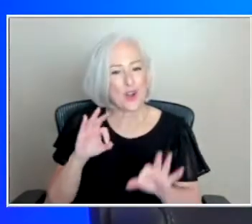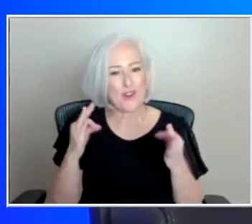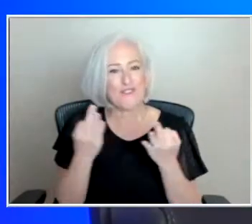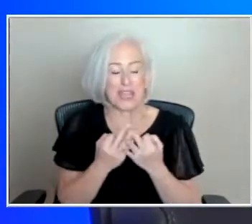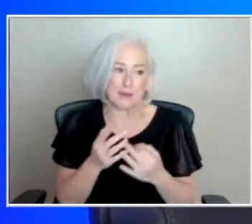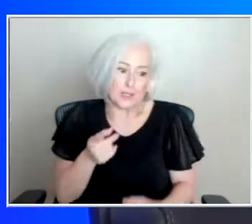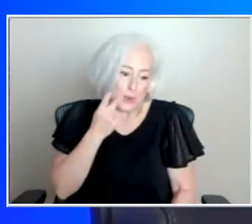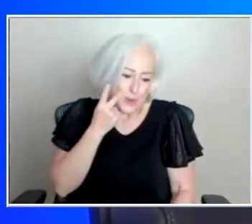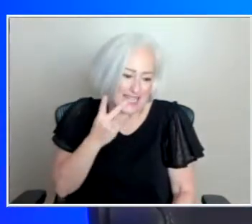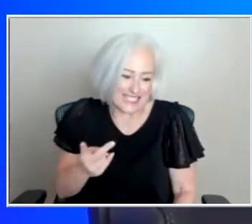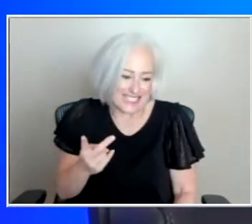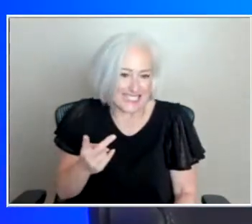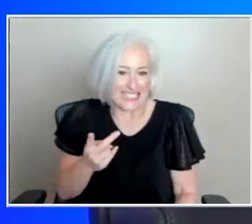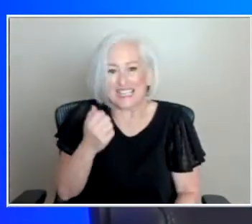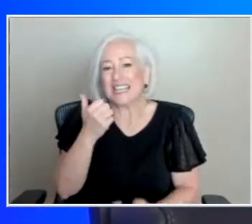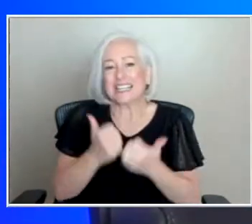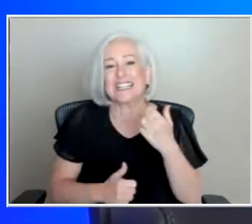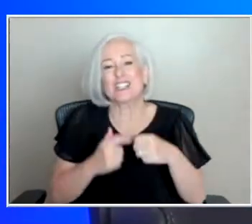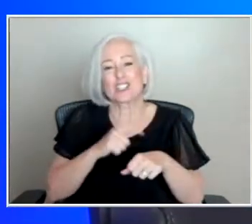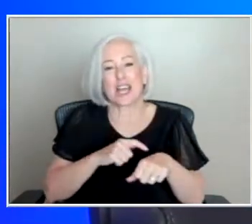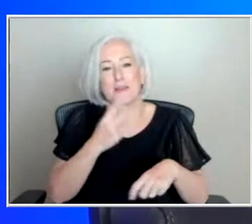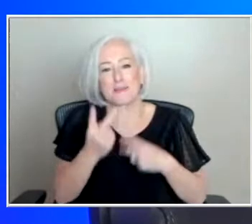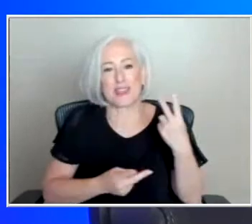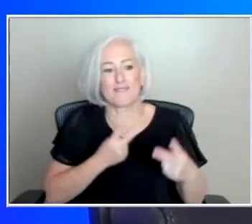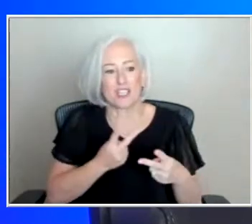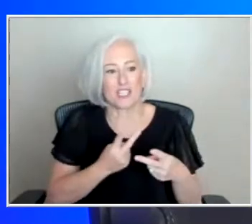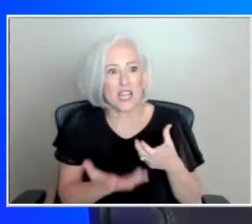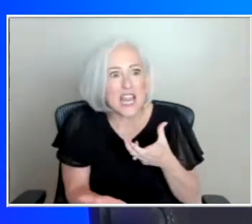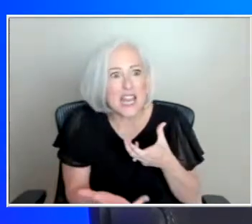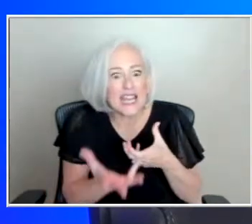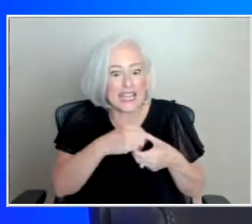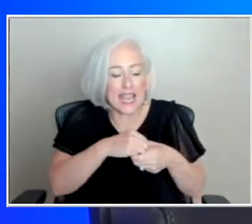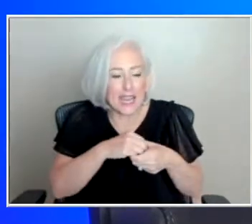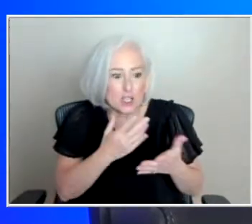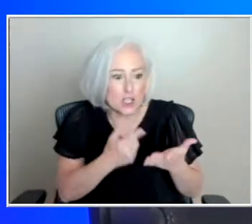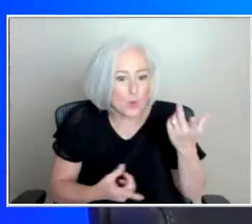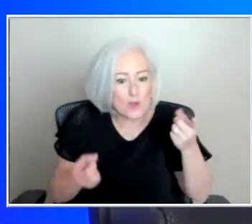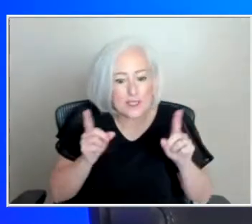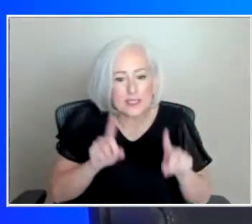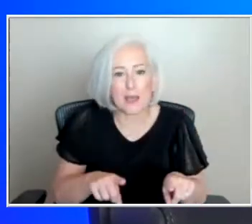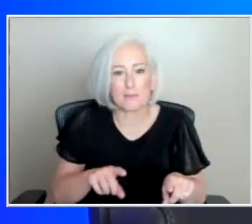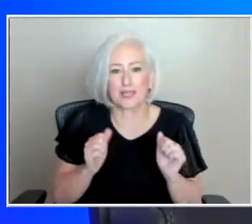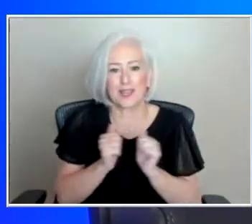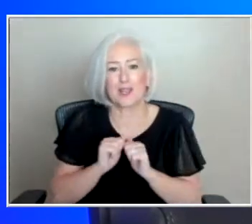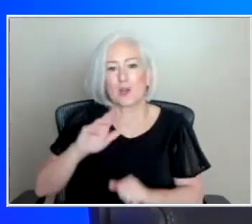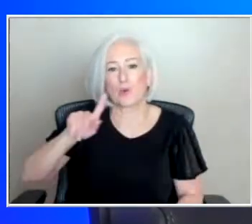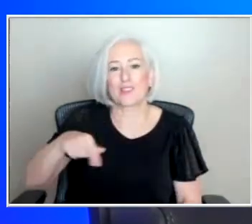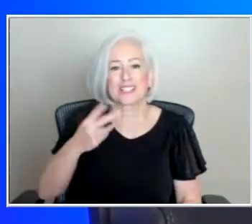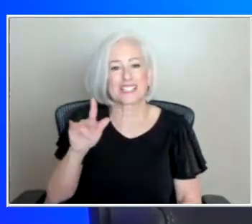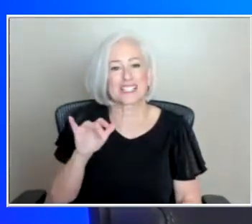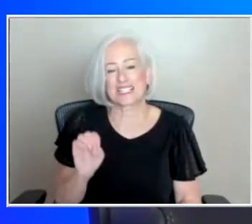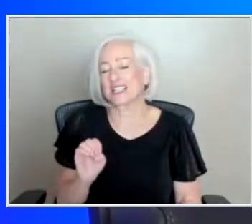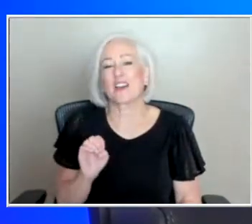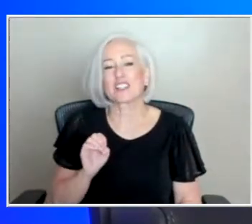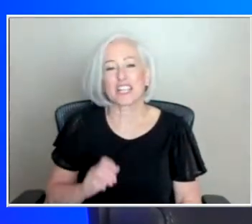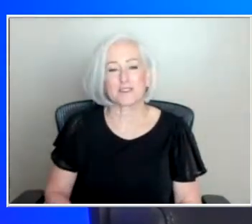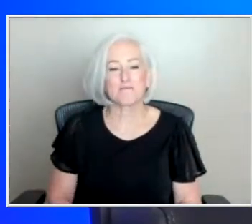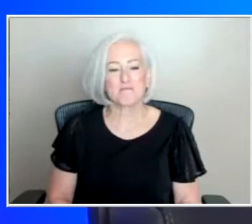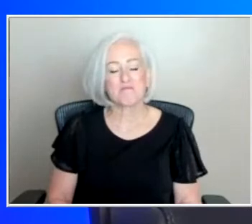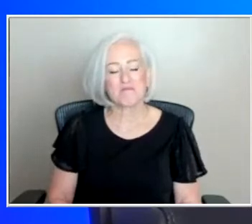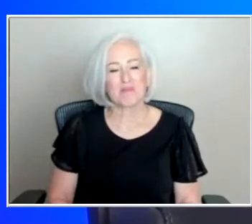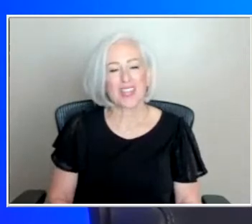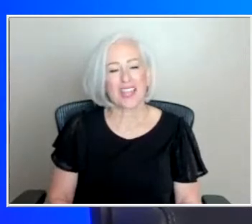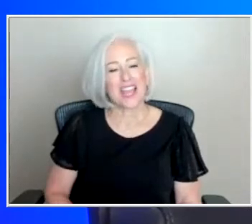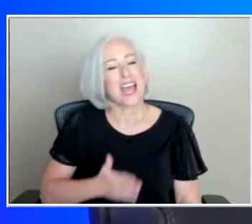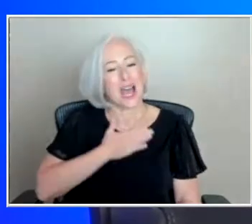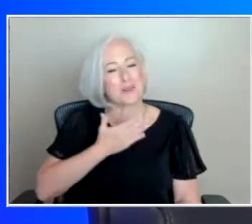every visit, they are so engaged with what's going on with Stephanie. So I was very happy